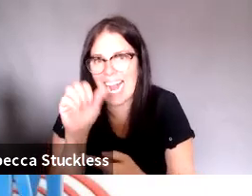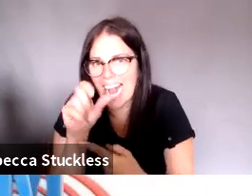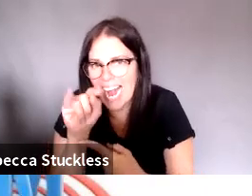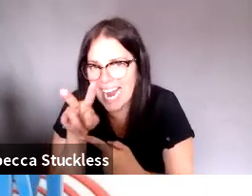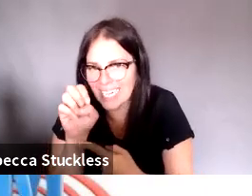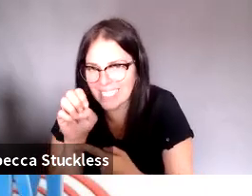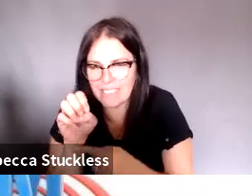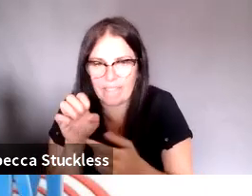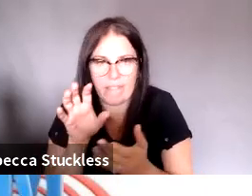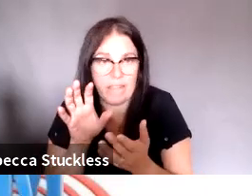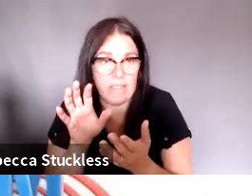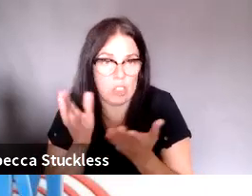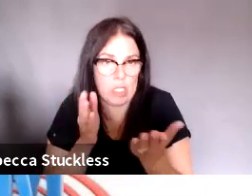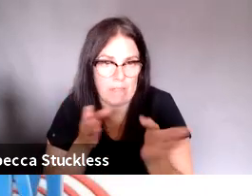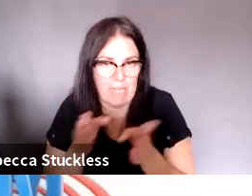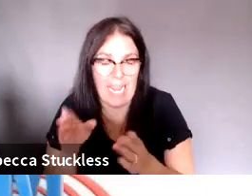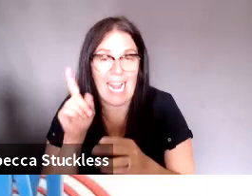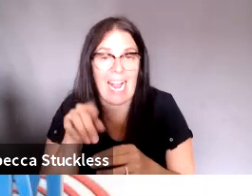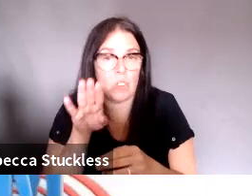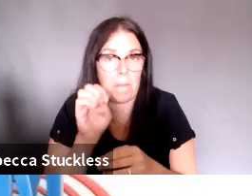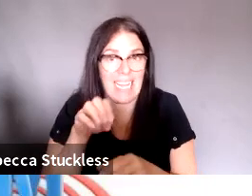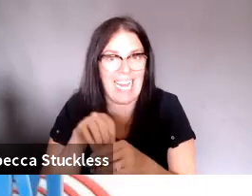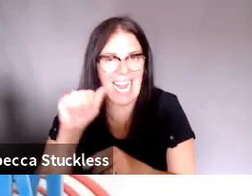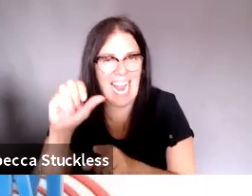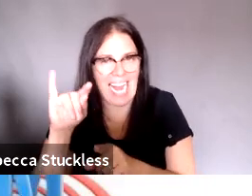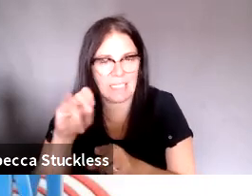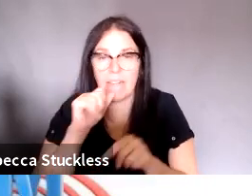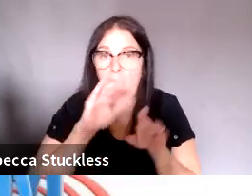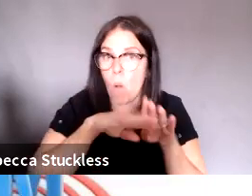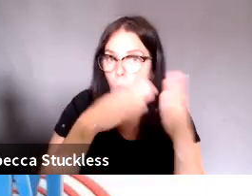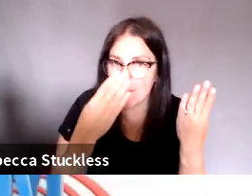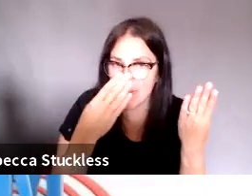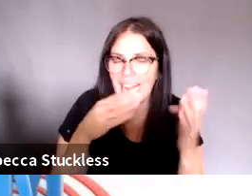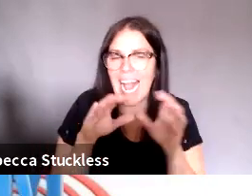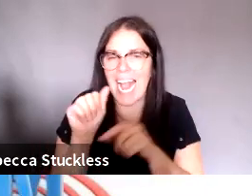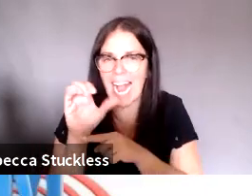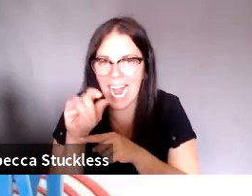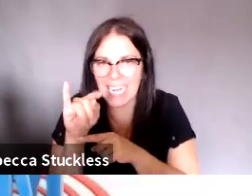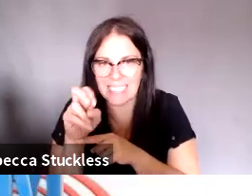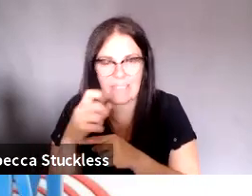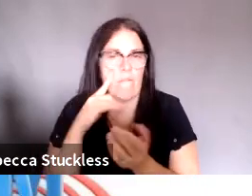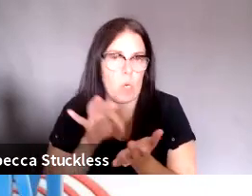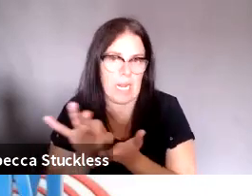state. It can't be in the open state. It has to be in the active state in CaMS to count.